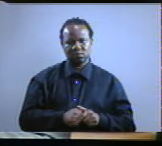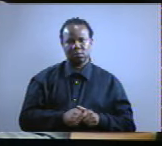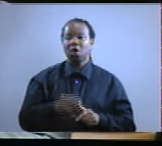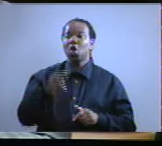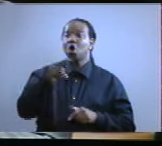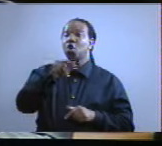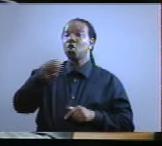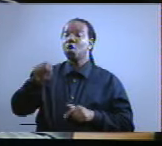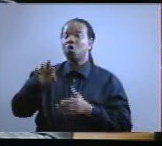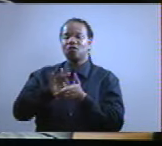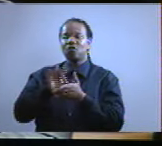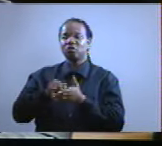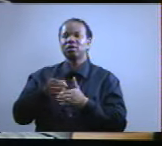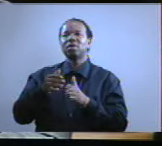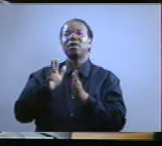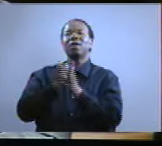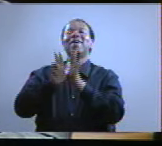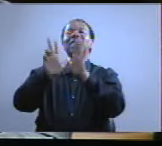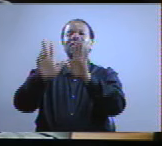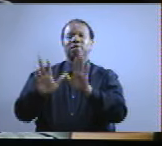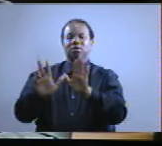The no vote, 18.